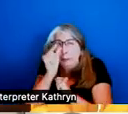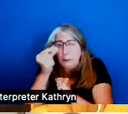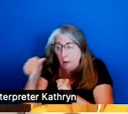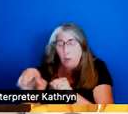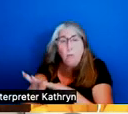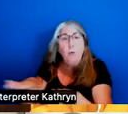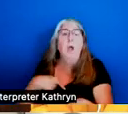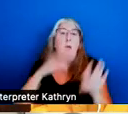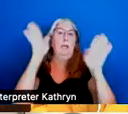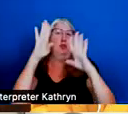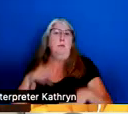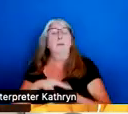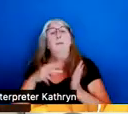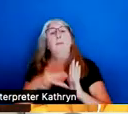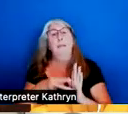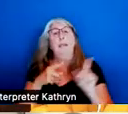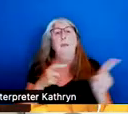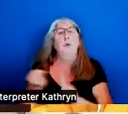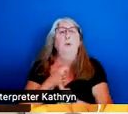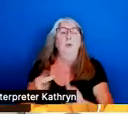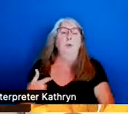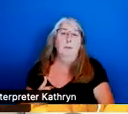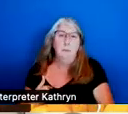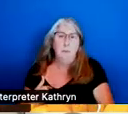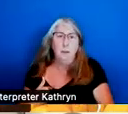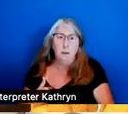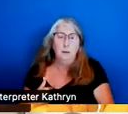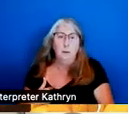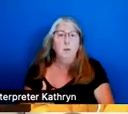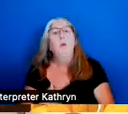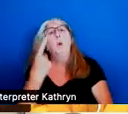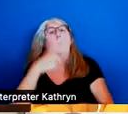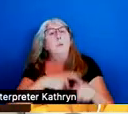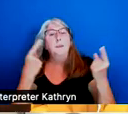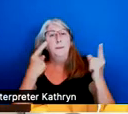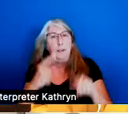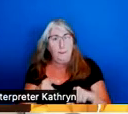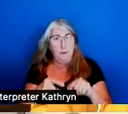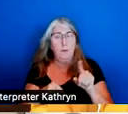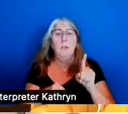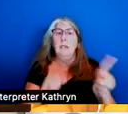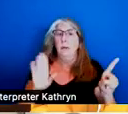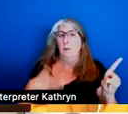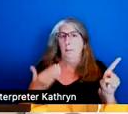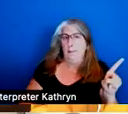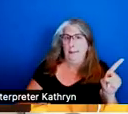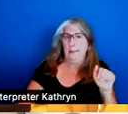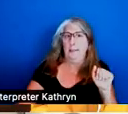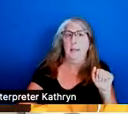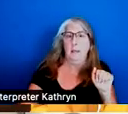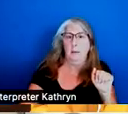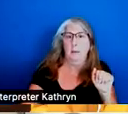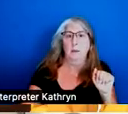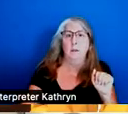trouble, he will abuse me. There was one time that he was very upset